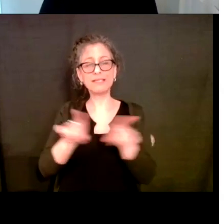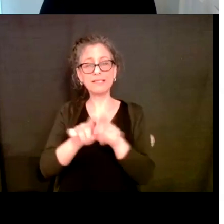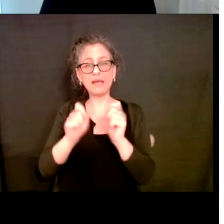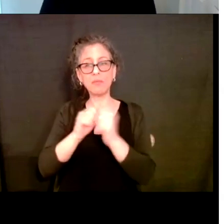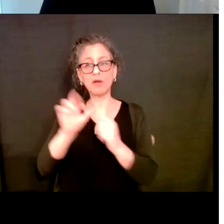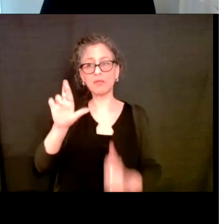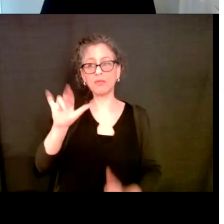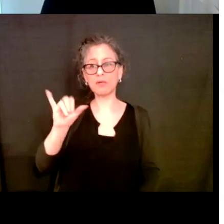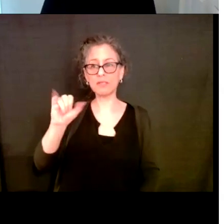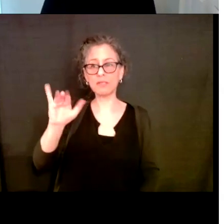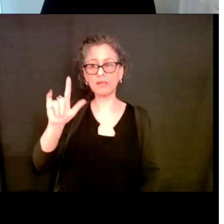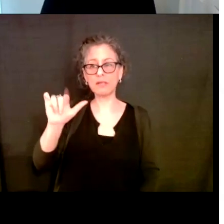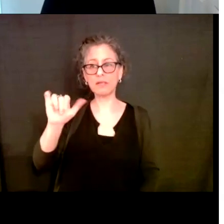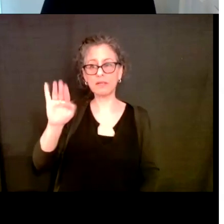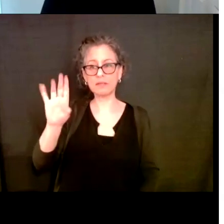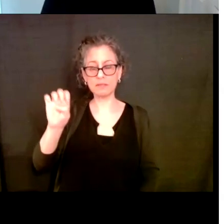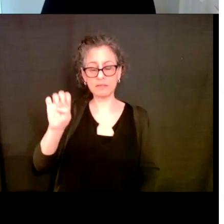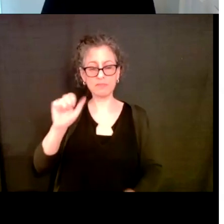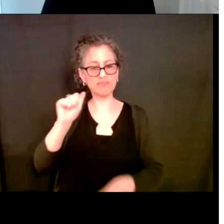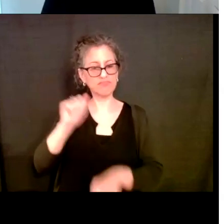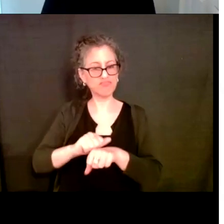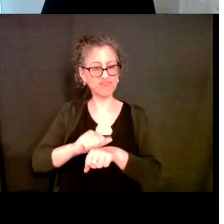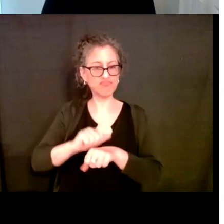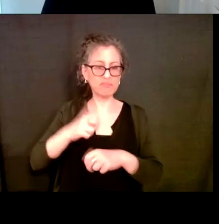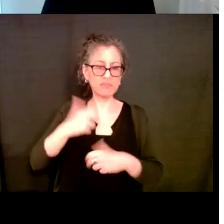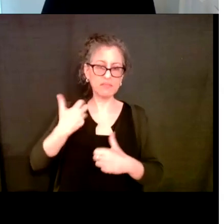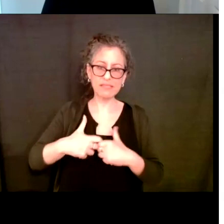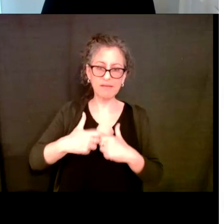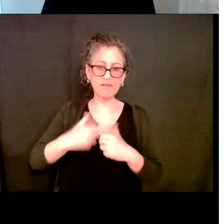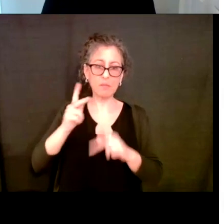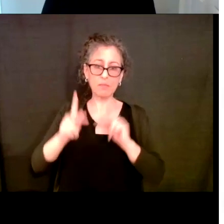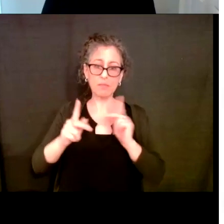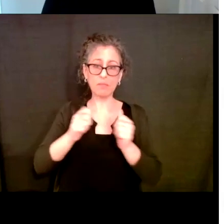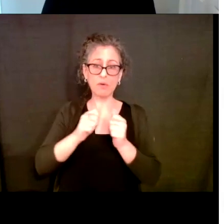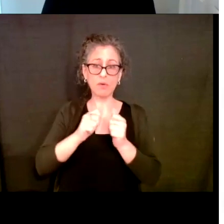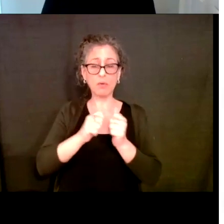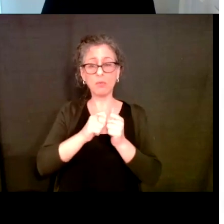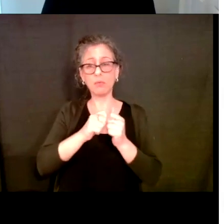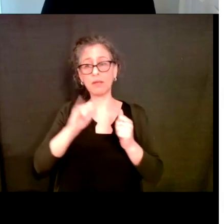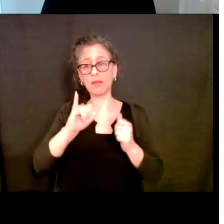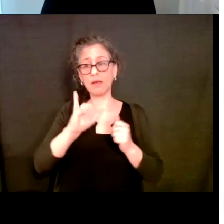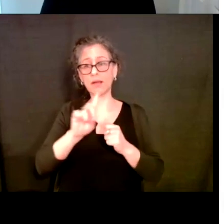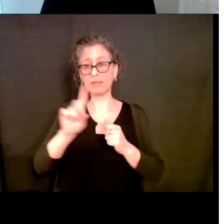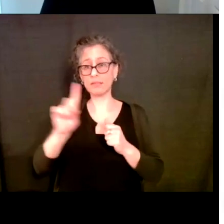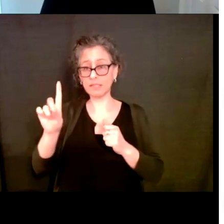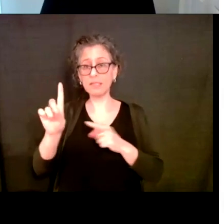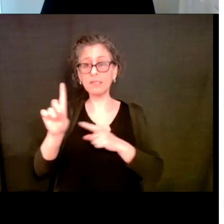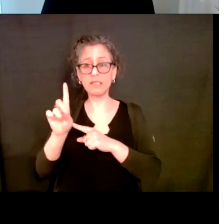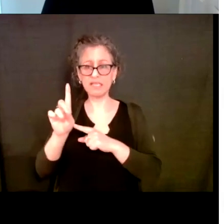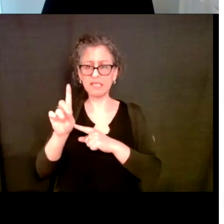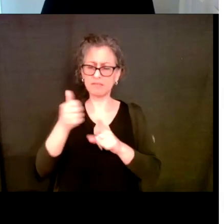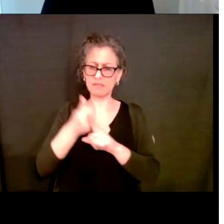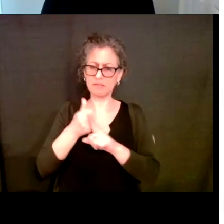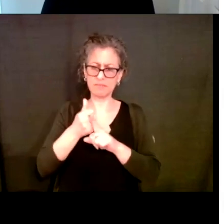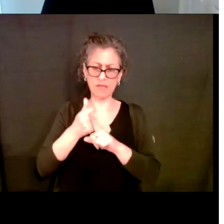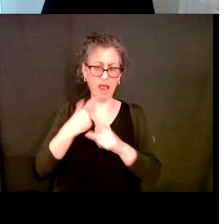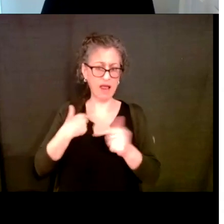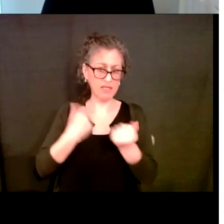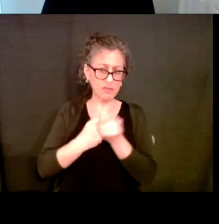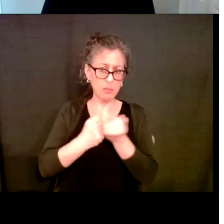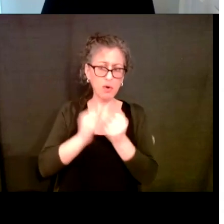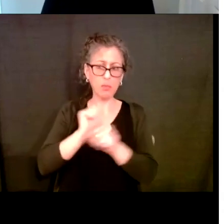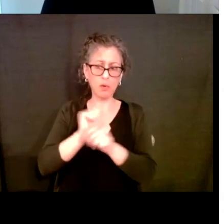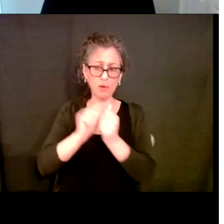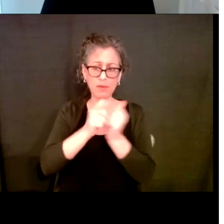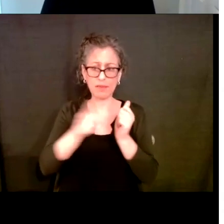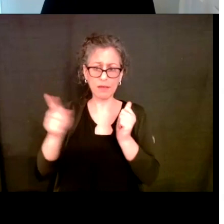been astounded by the level of resilience among people with intellectual and developmental disabilities that I've worked with, that I've supported, and that I've gotten